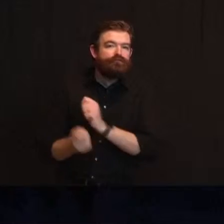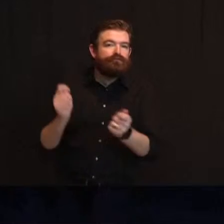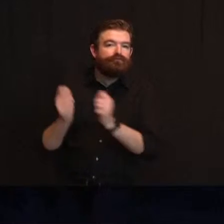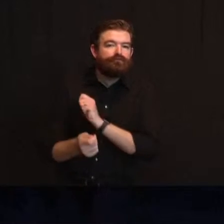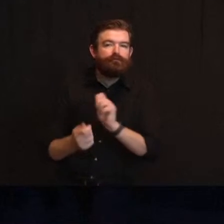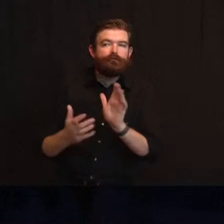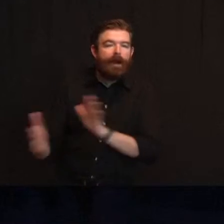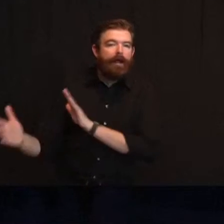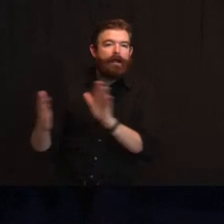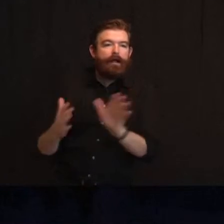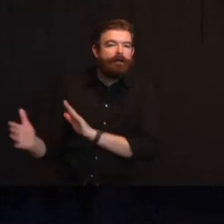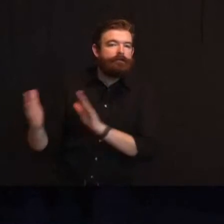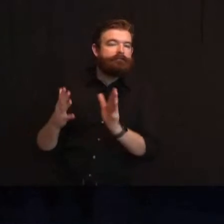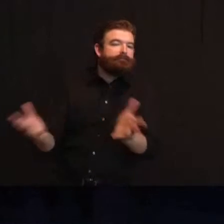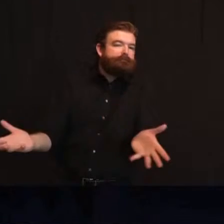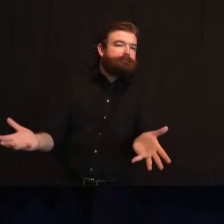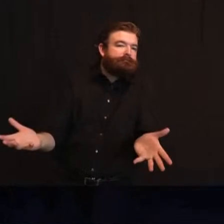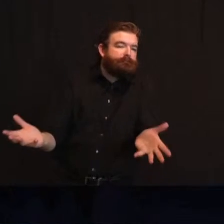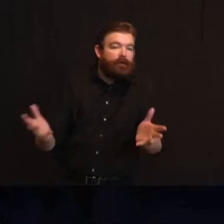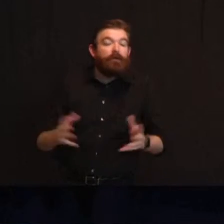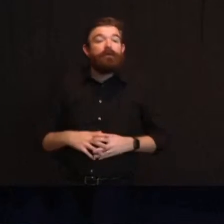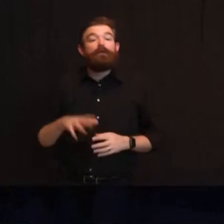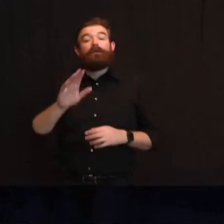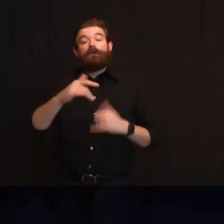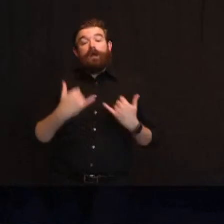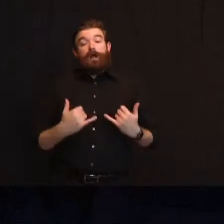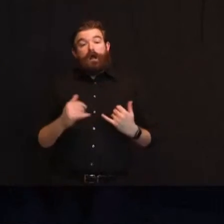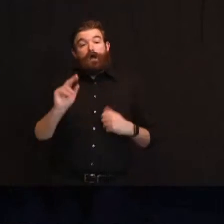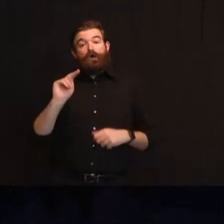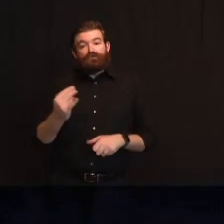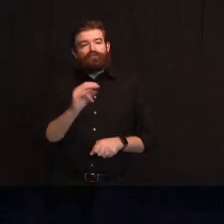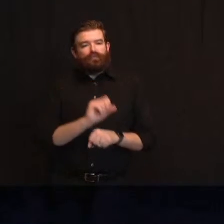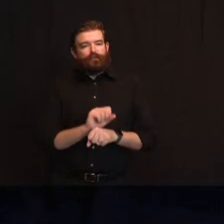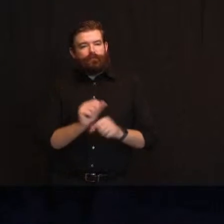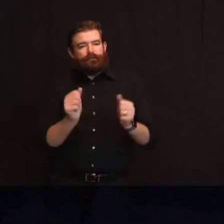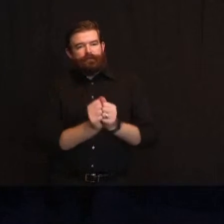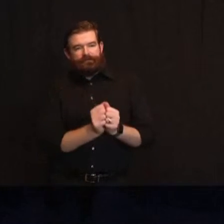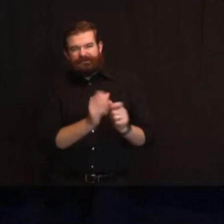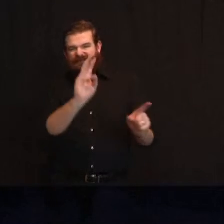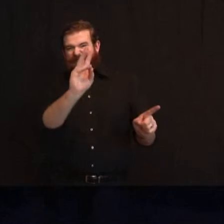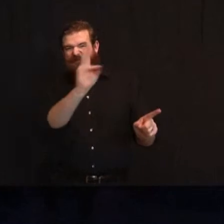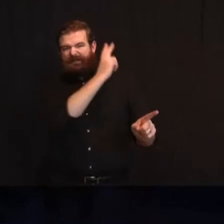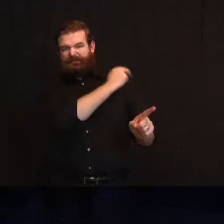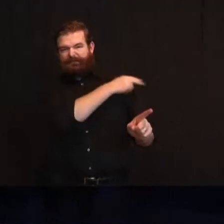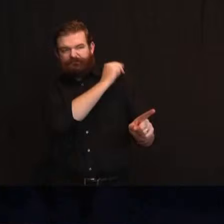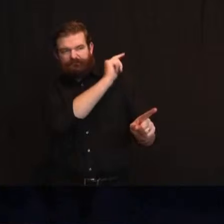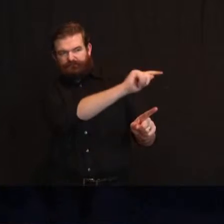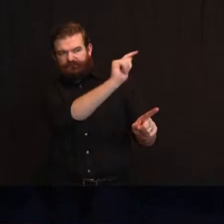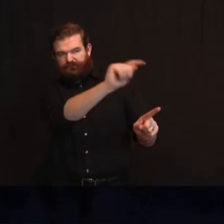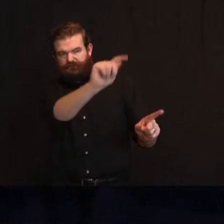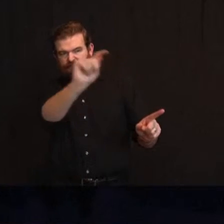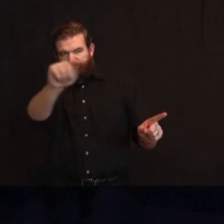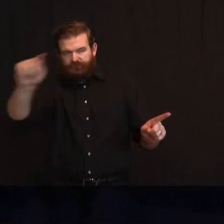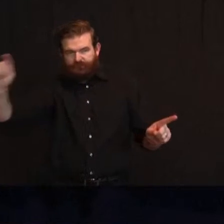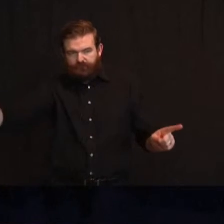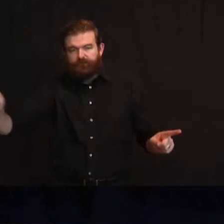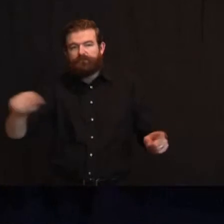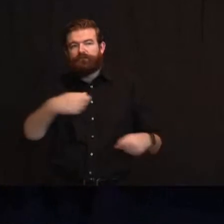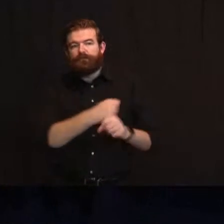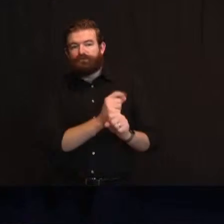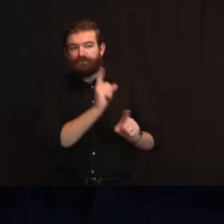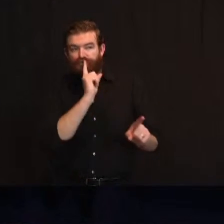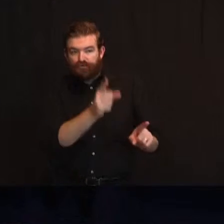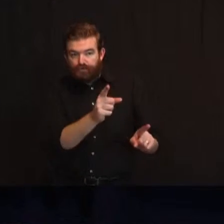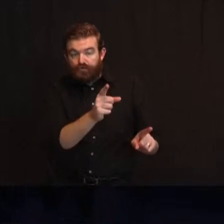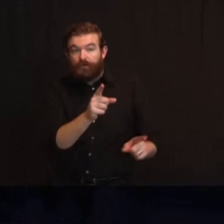original 6 pre-positioned hospitals to ensure that workers can be vaccinated as soon as possible. To